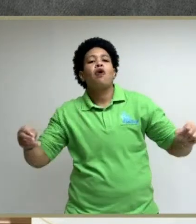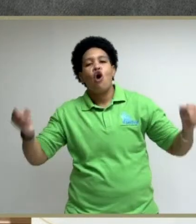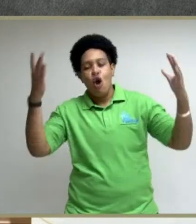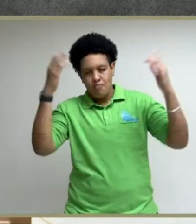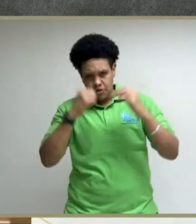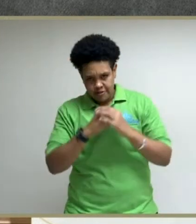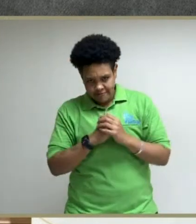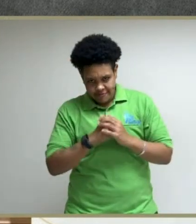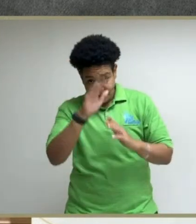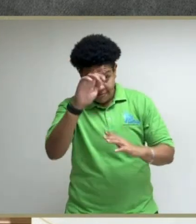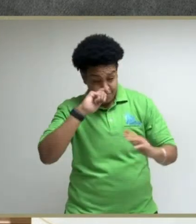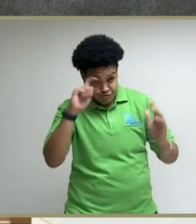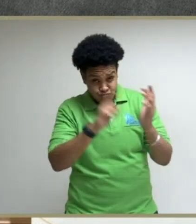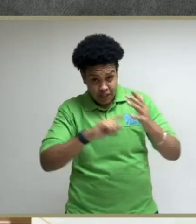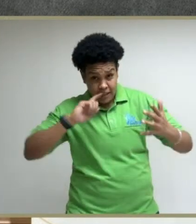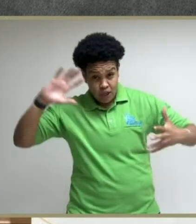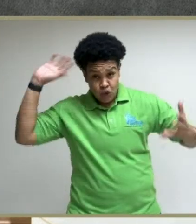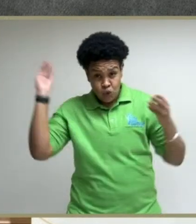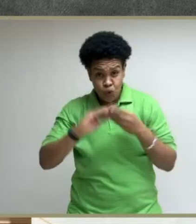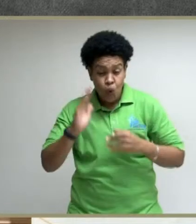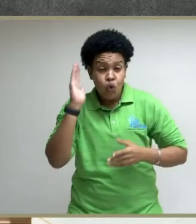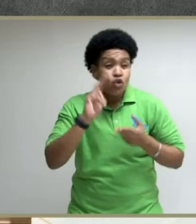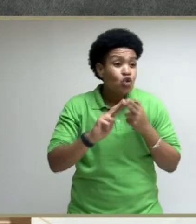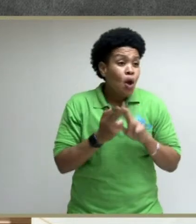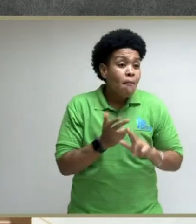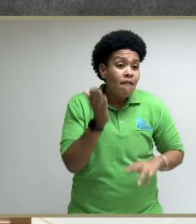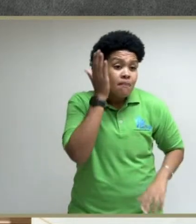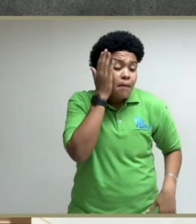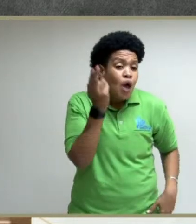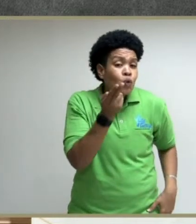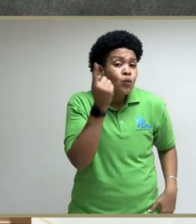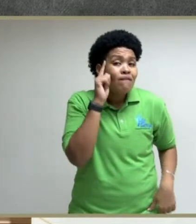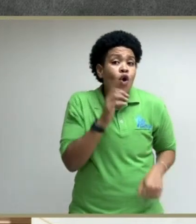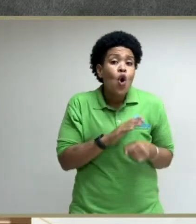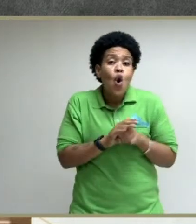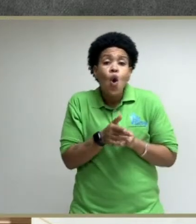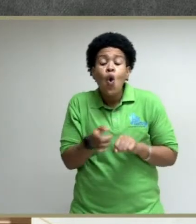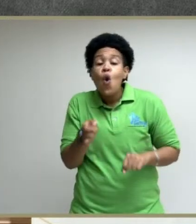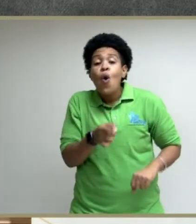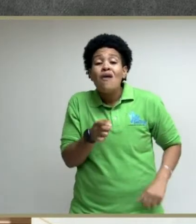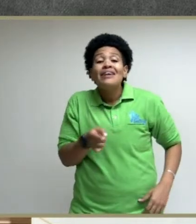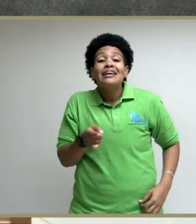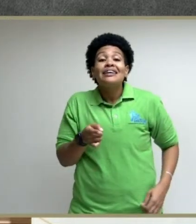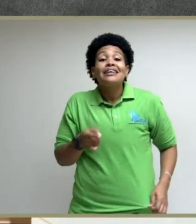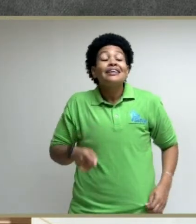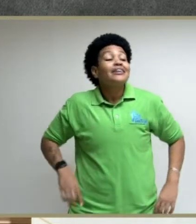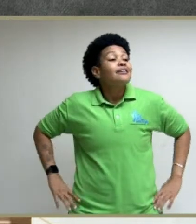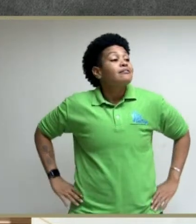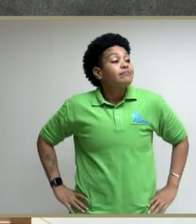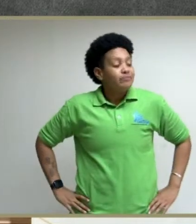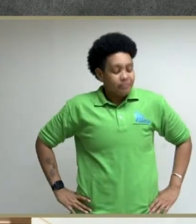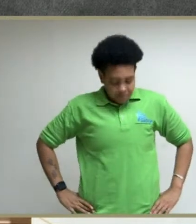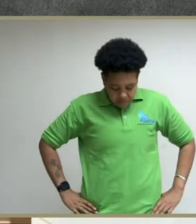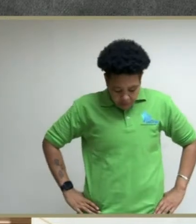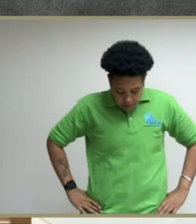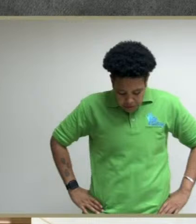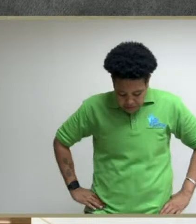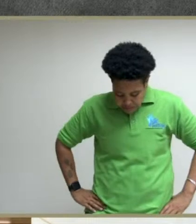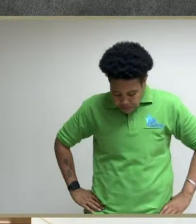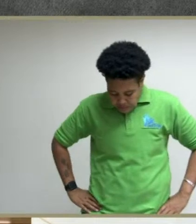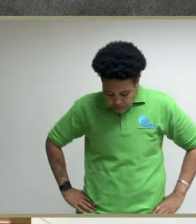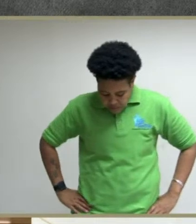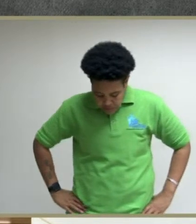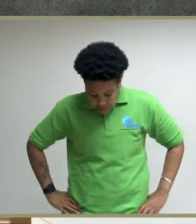to recognize that the total number of beds that are being used for COVID, not many of those beds